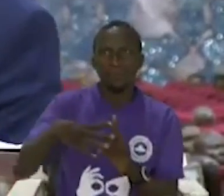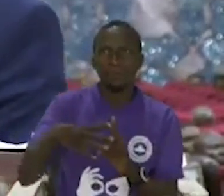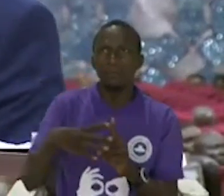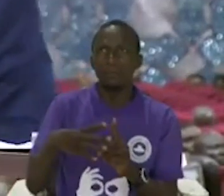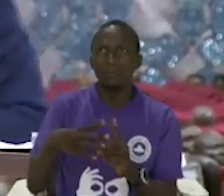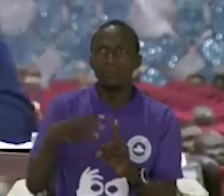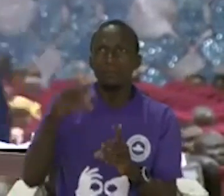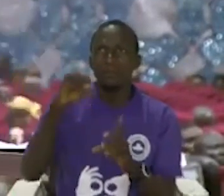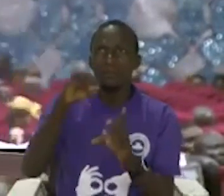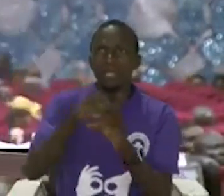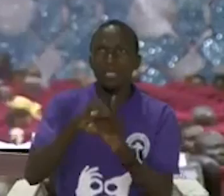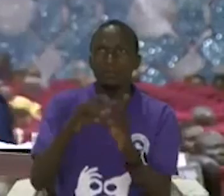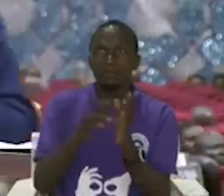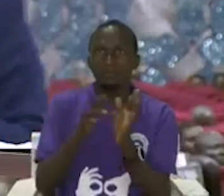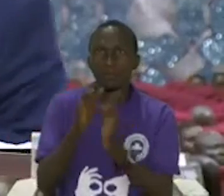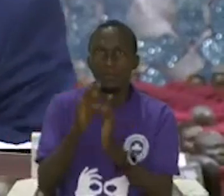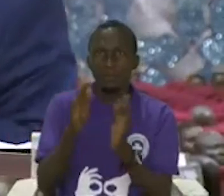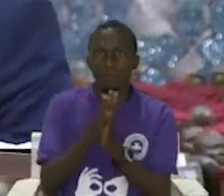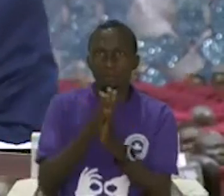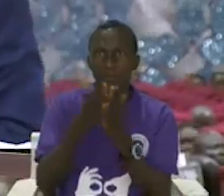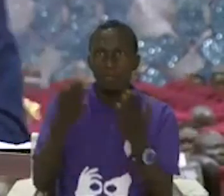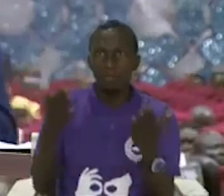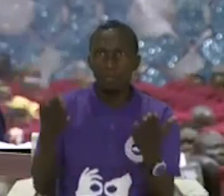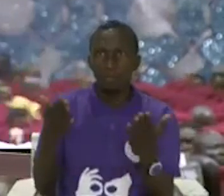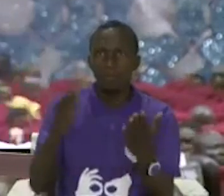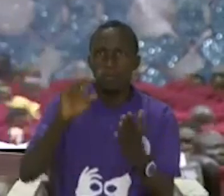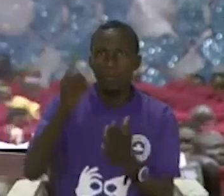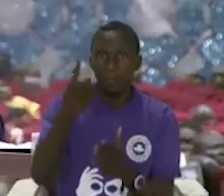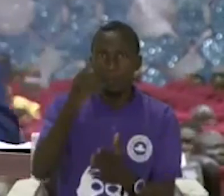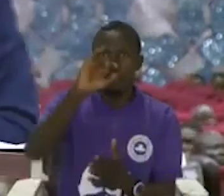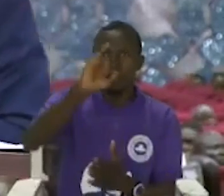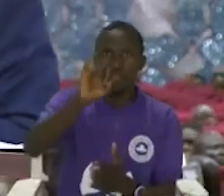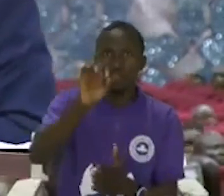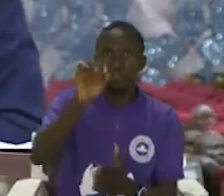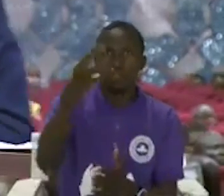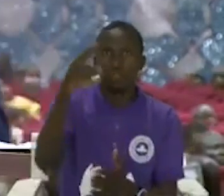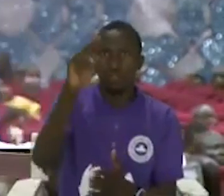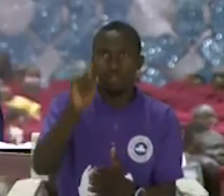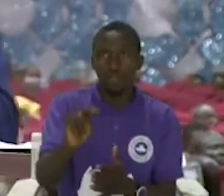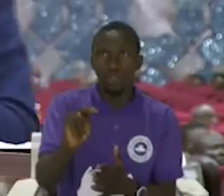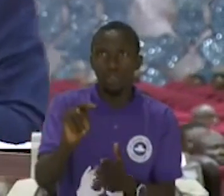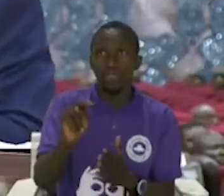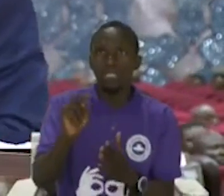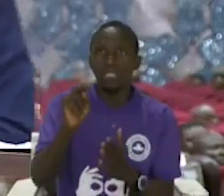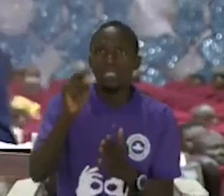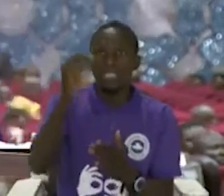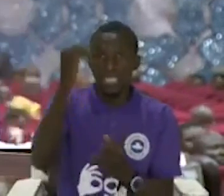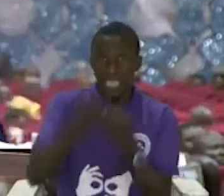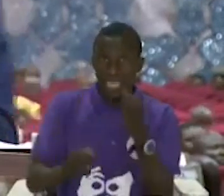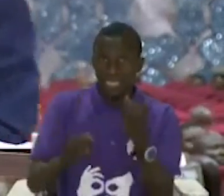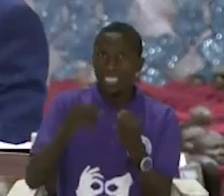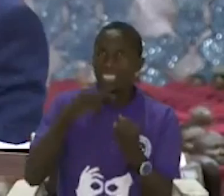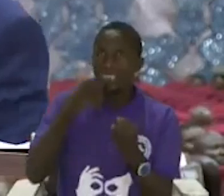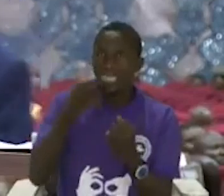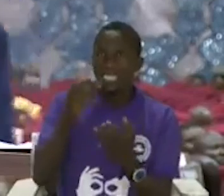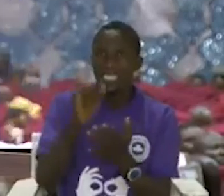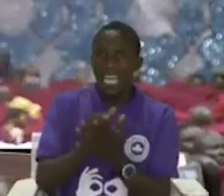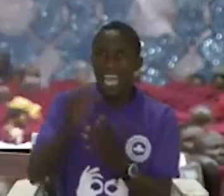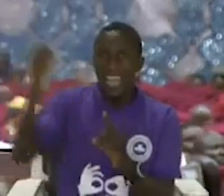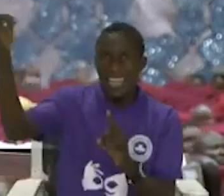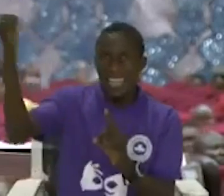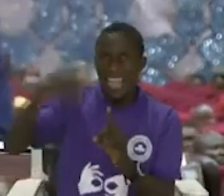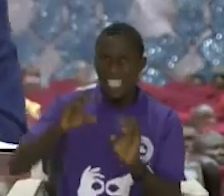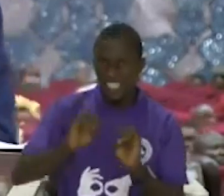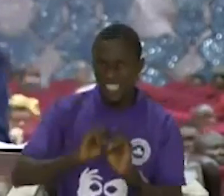verse 1 to 5, I will not be able to read because of our time. 1 John chapter 1, verse 1 to 5. The latter part said, verse 5 says, and the light shines